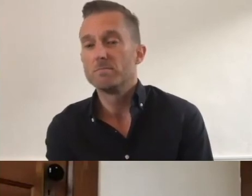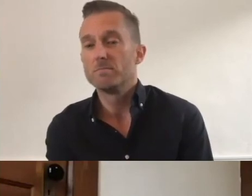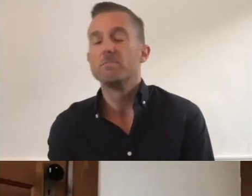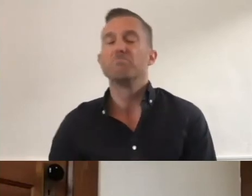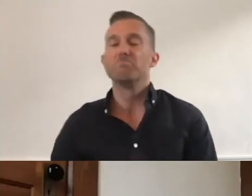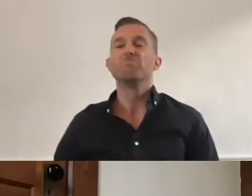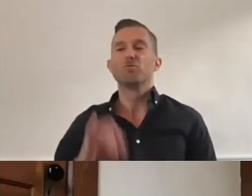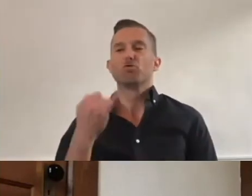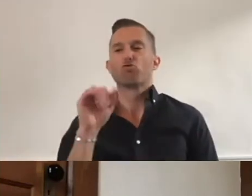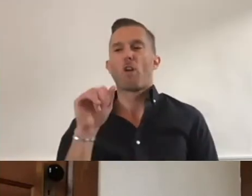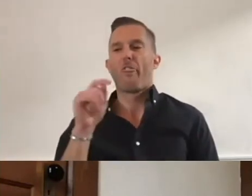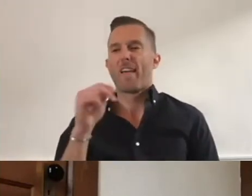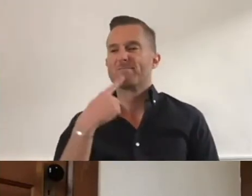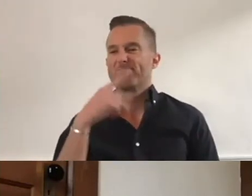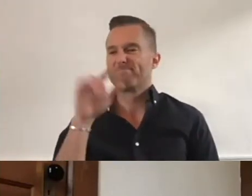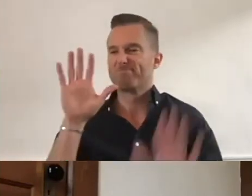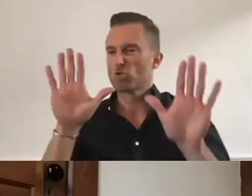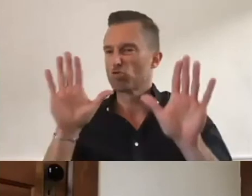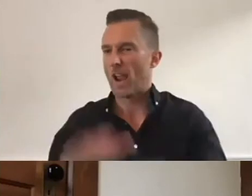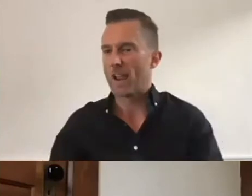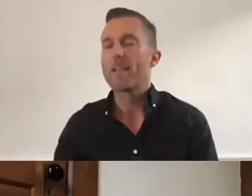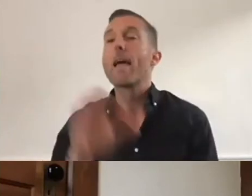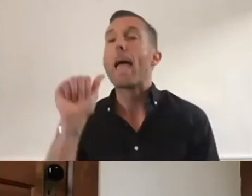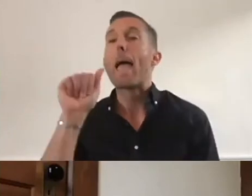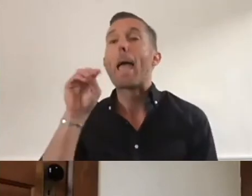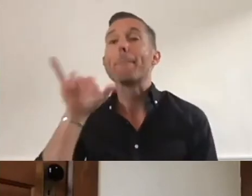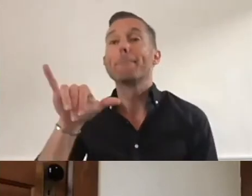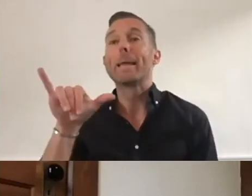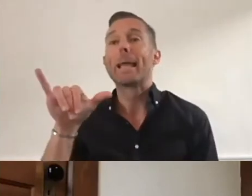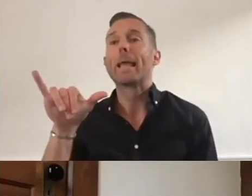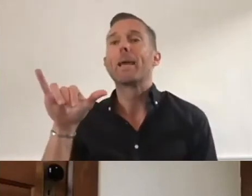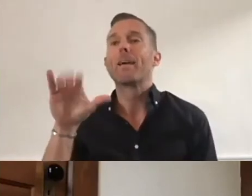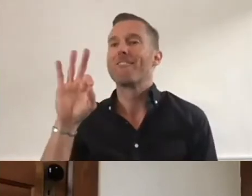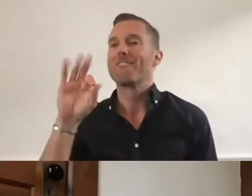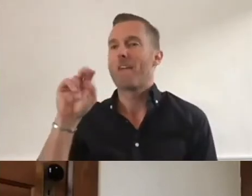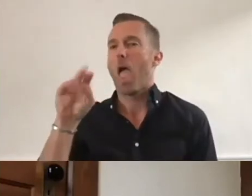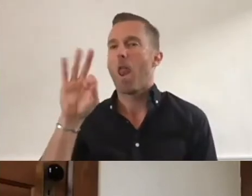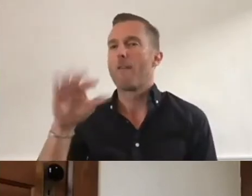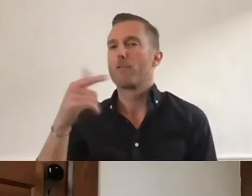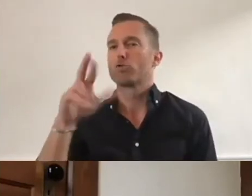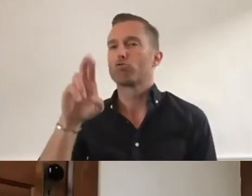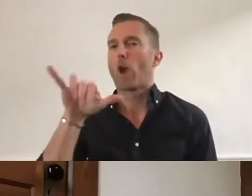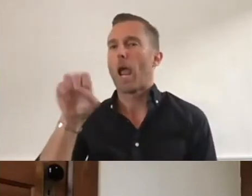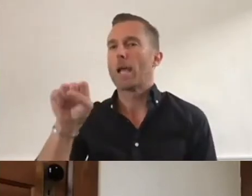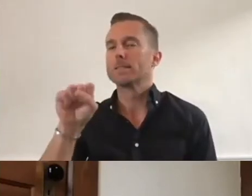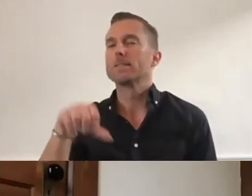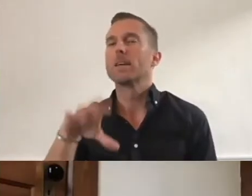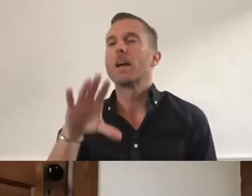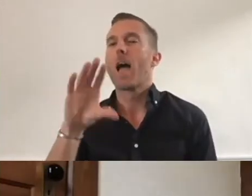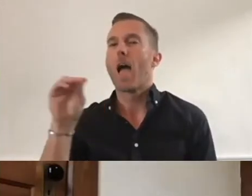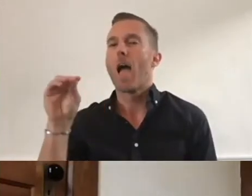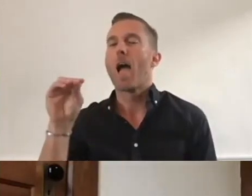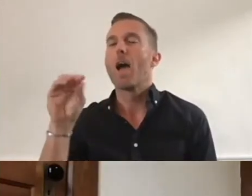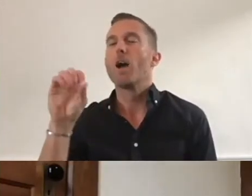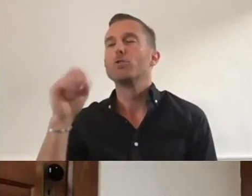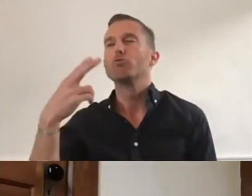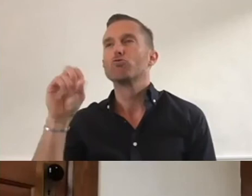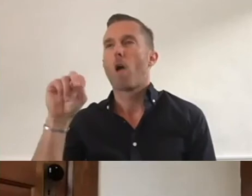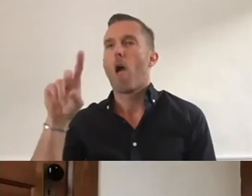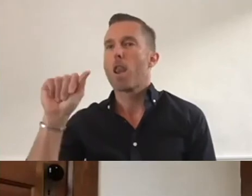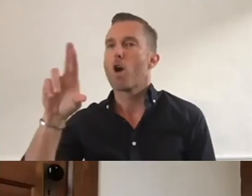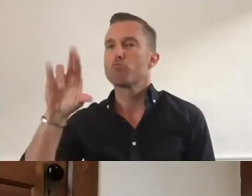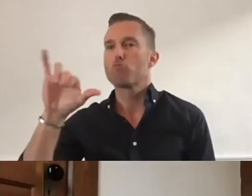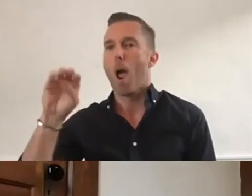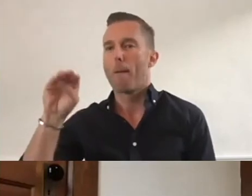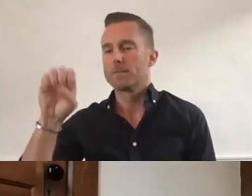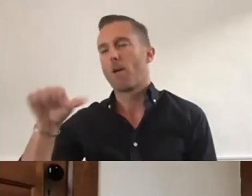Great. Amy is a fan of Grey's Anatomy and Shonda Rhimes' other shows, but she notices